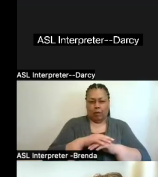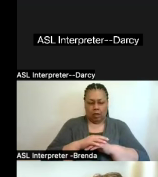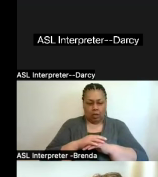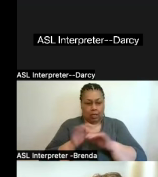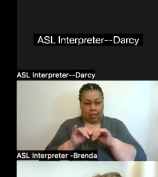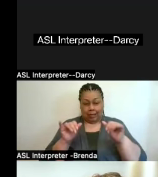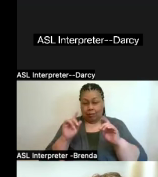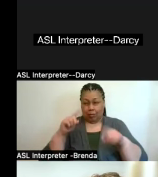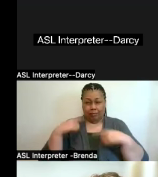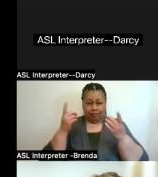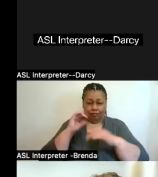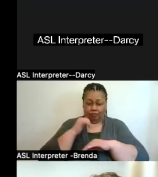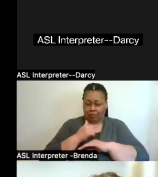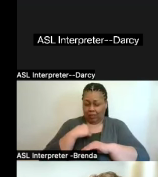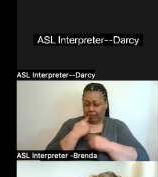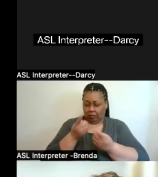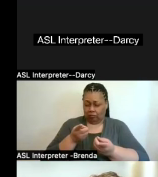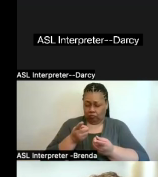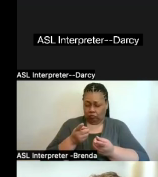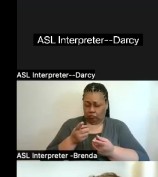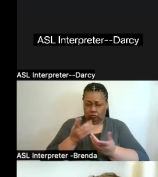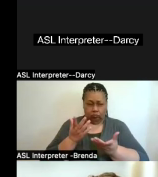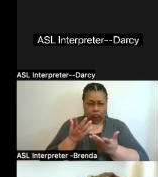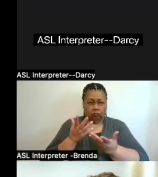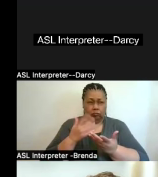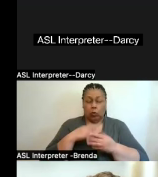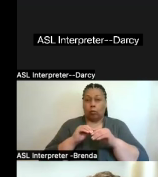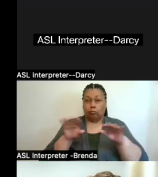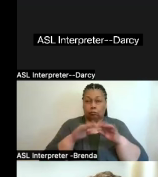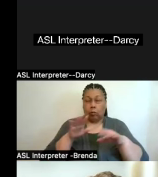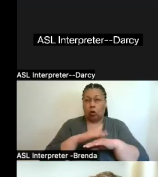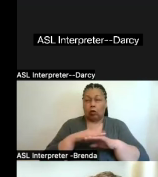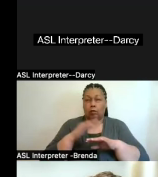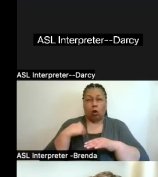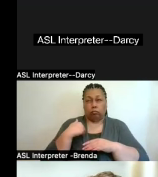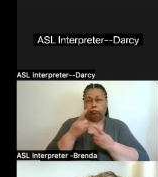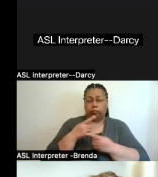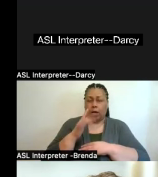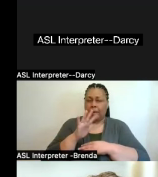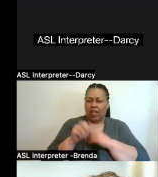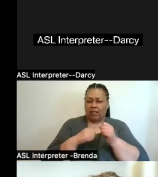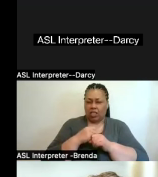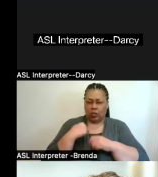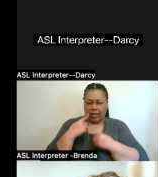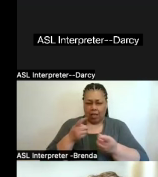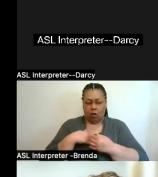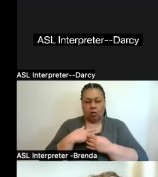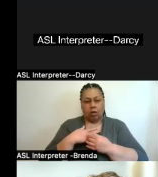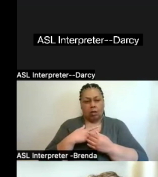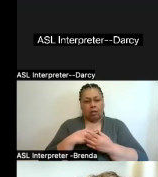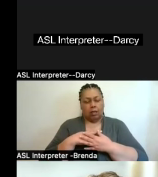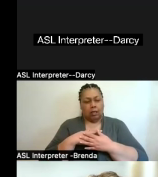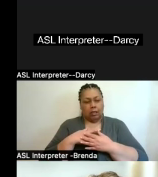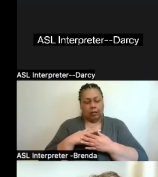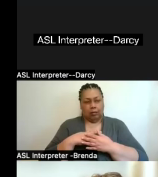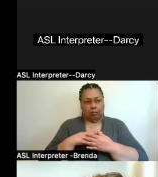operational in California since, or at least sending public alerts in California for almost 5 years now, this October, and it is